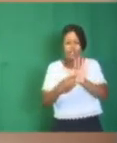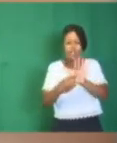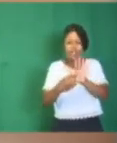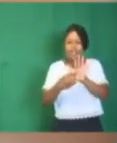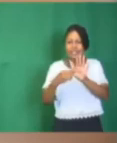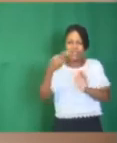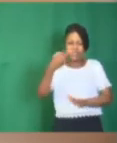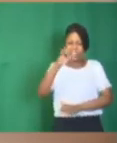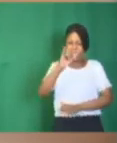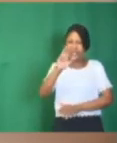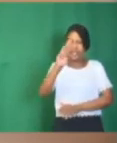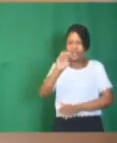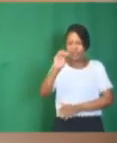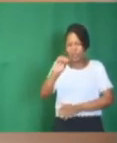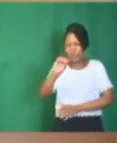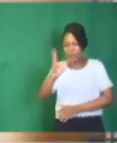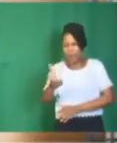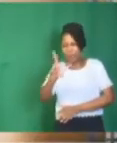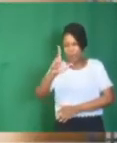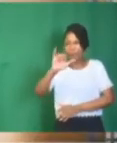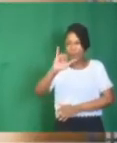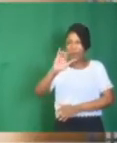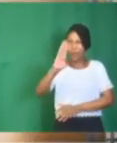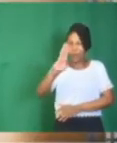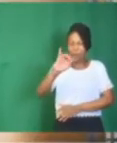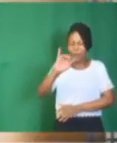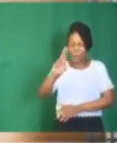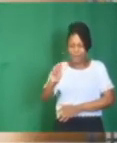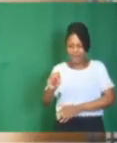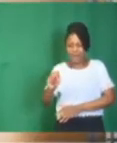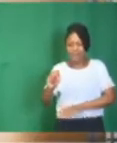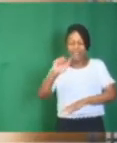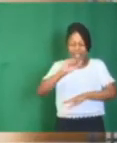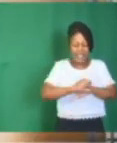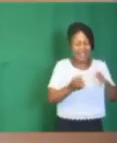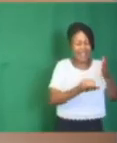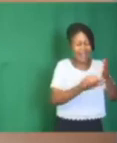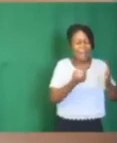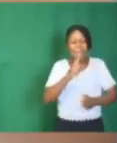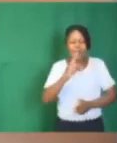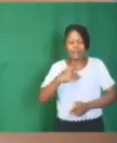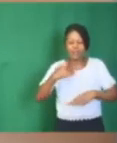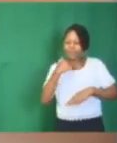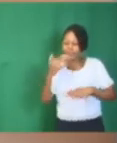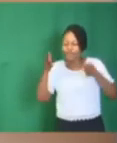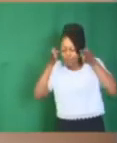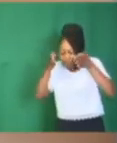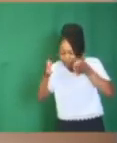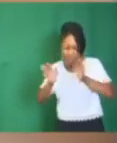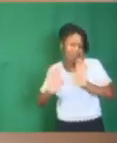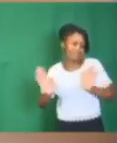take the next question. Okay, what happens during respiration? Okay, let me first let